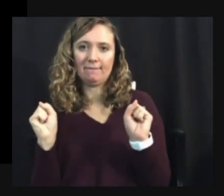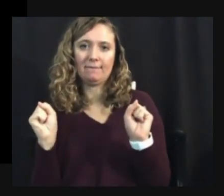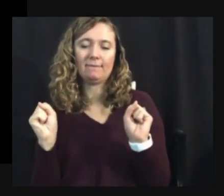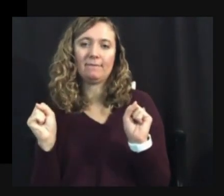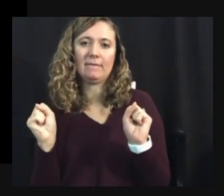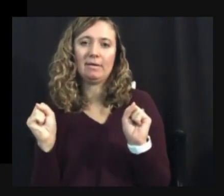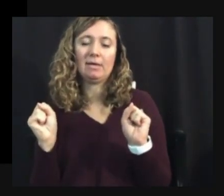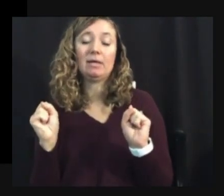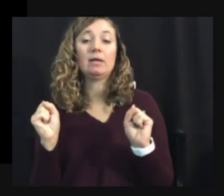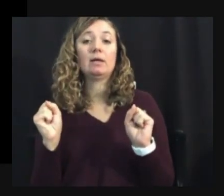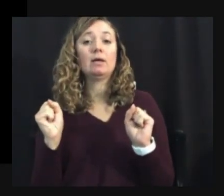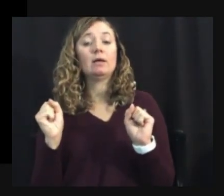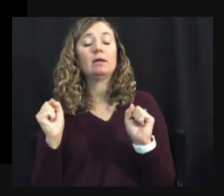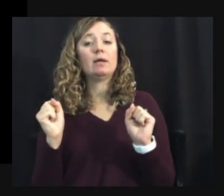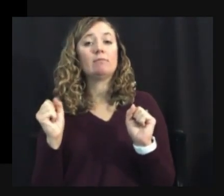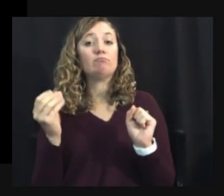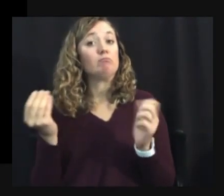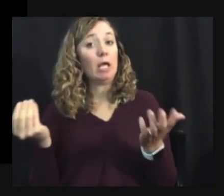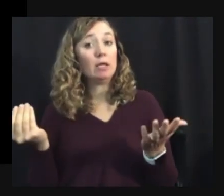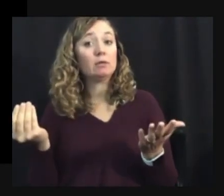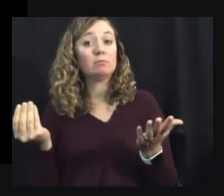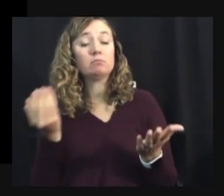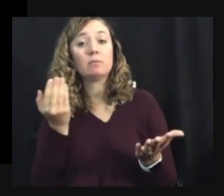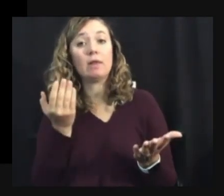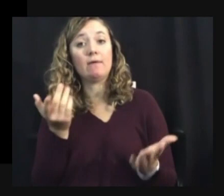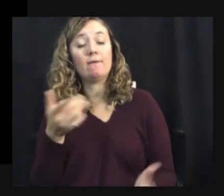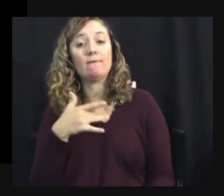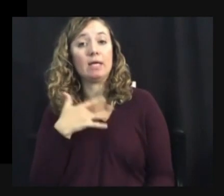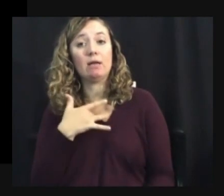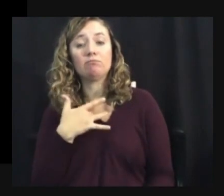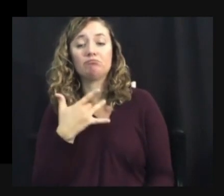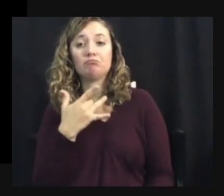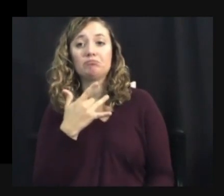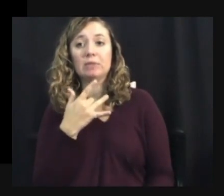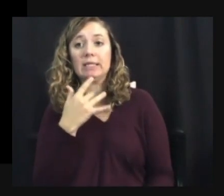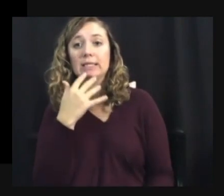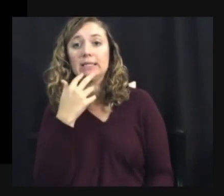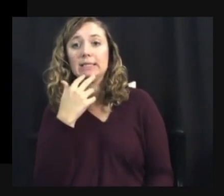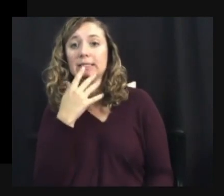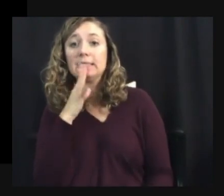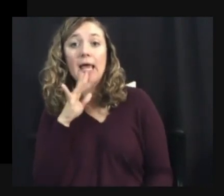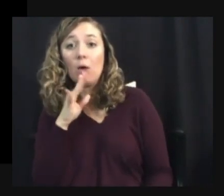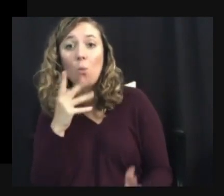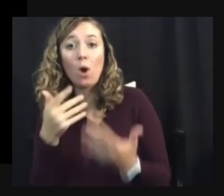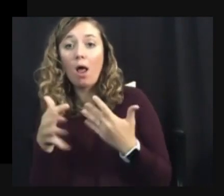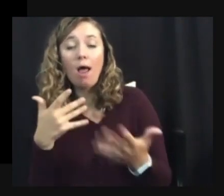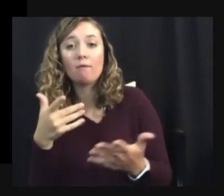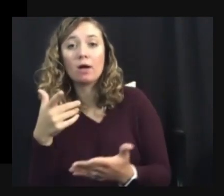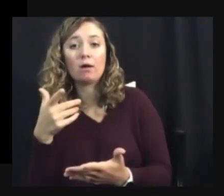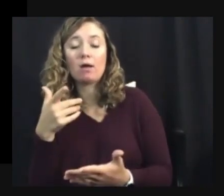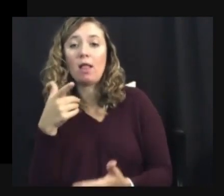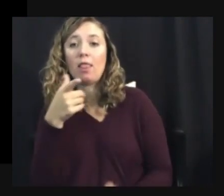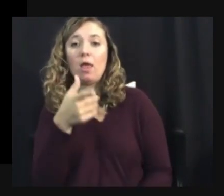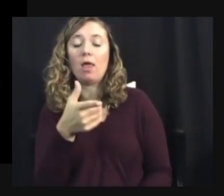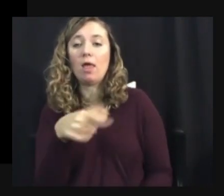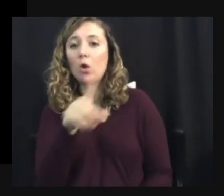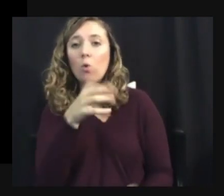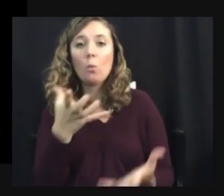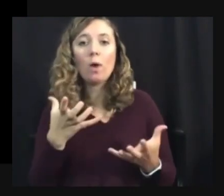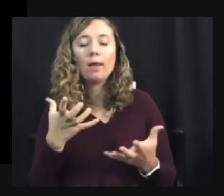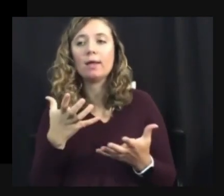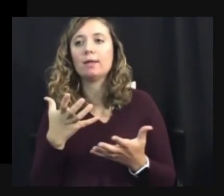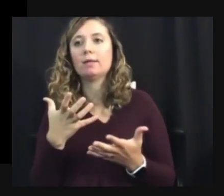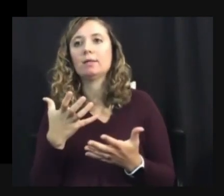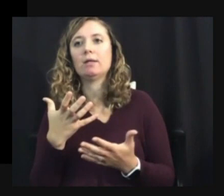and they feel like they can say whatever they want, however they want to say it, and nobody would judge them,